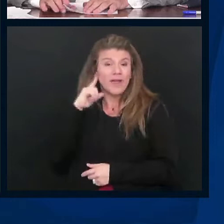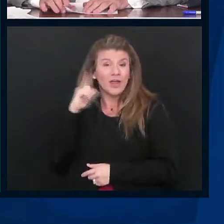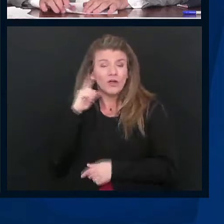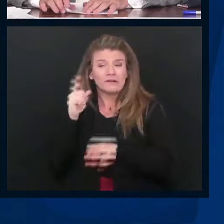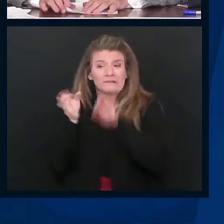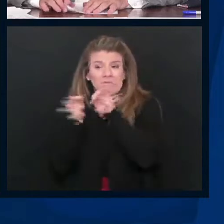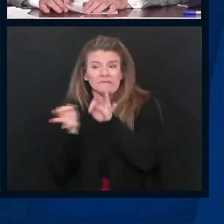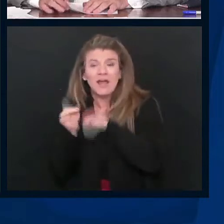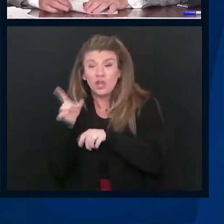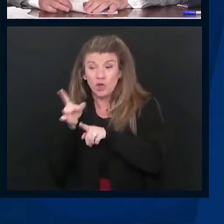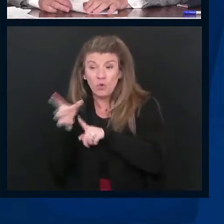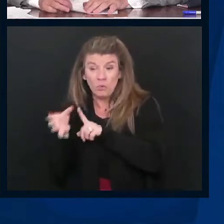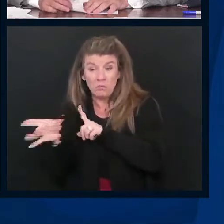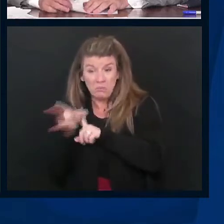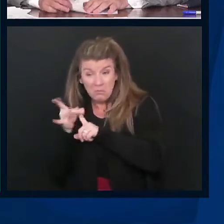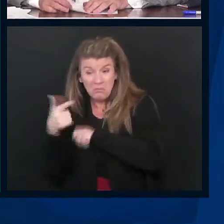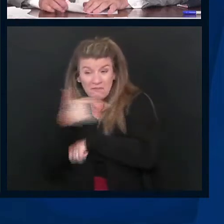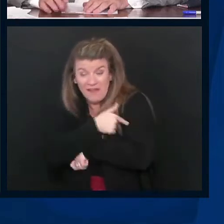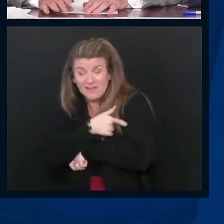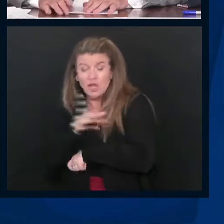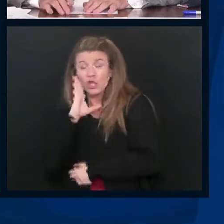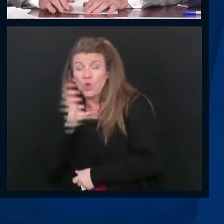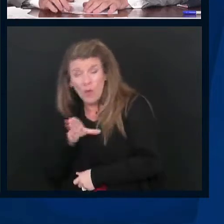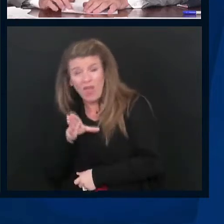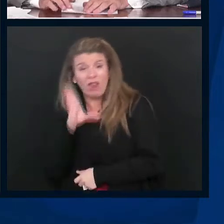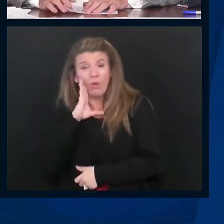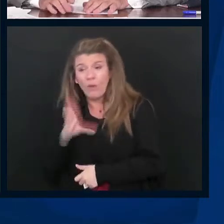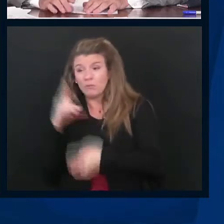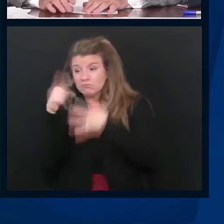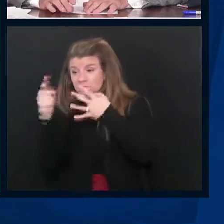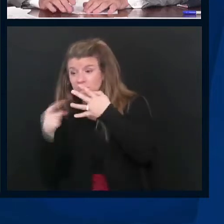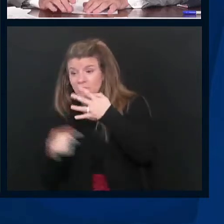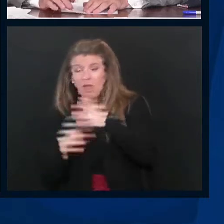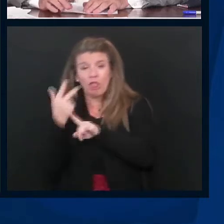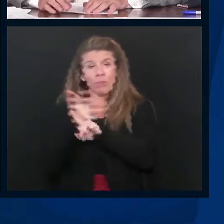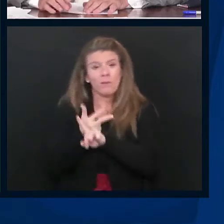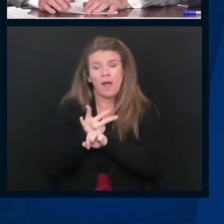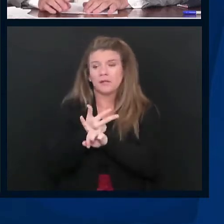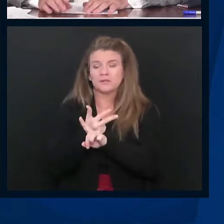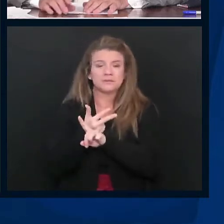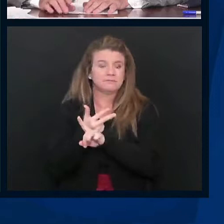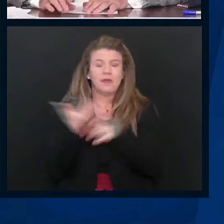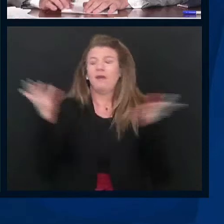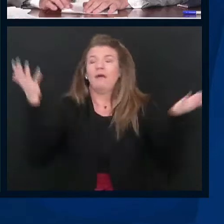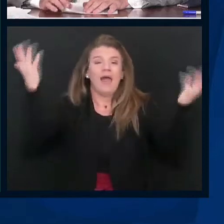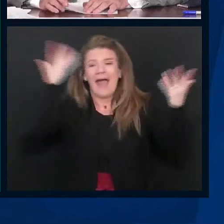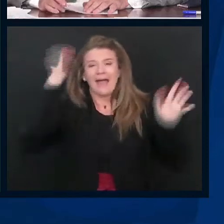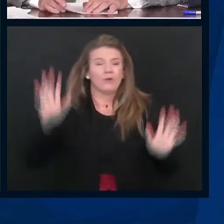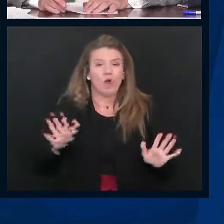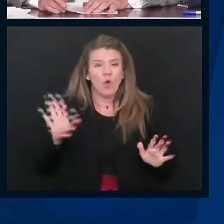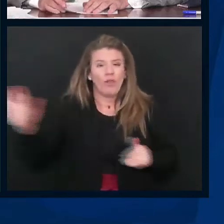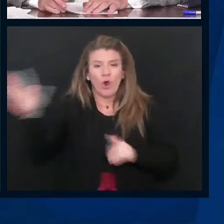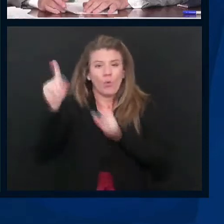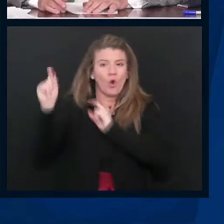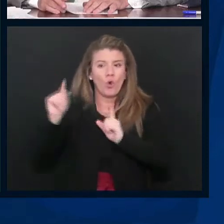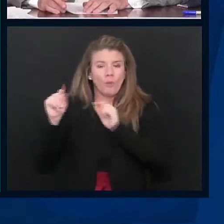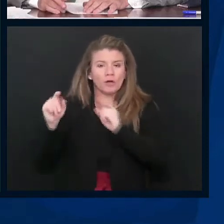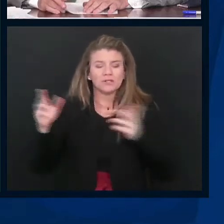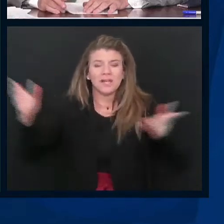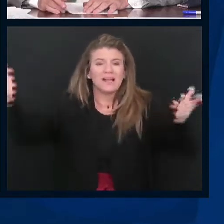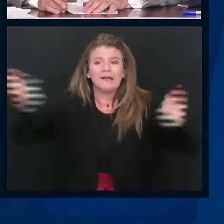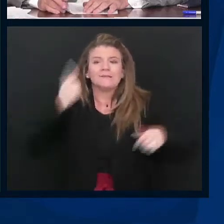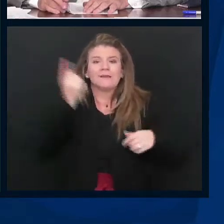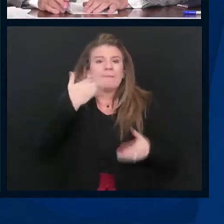this vaccine, you're going to, in 3 months, who knows what they're saying, grow another arm or